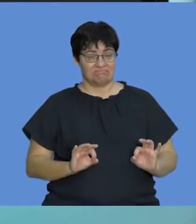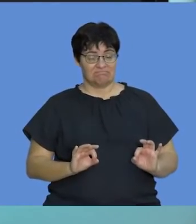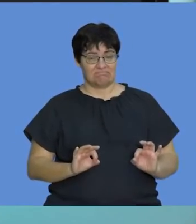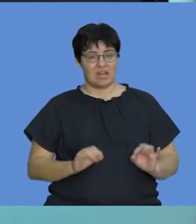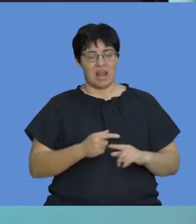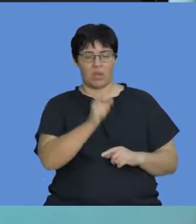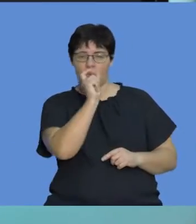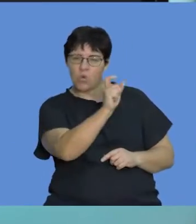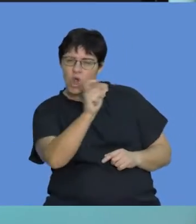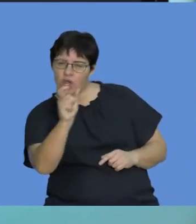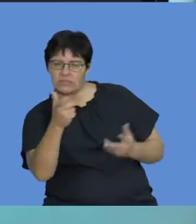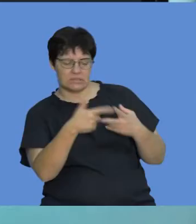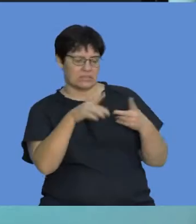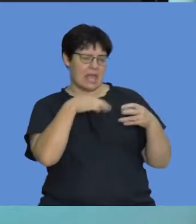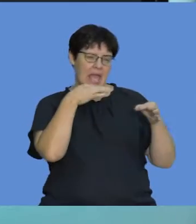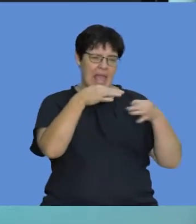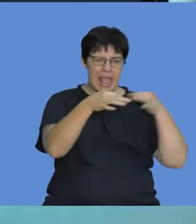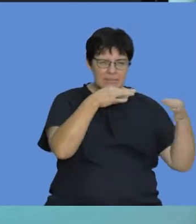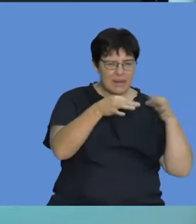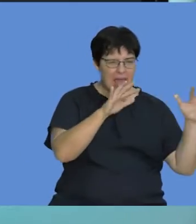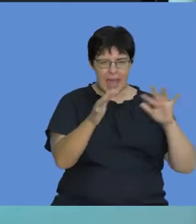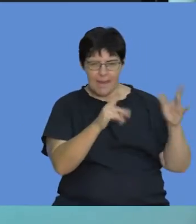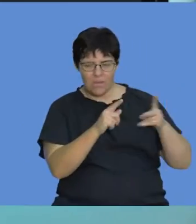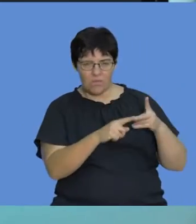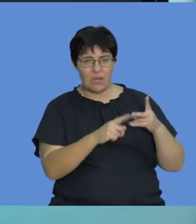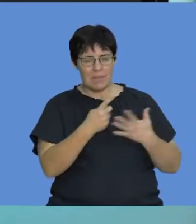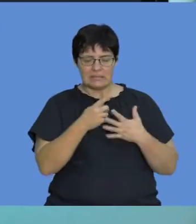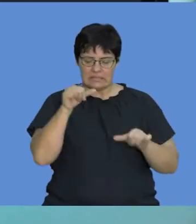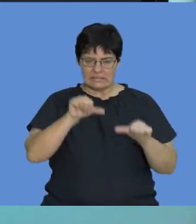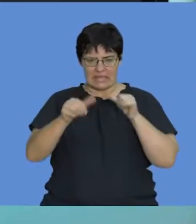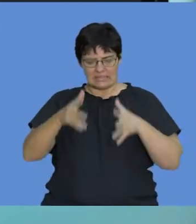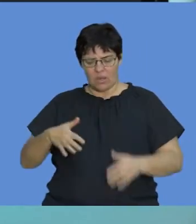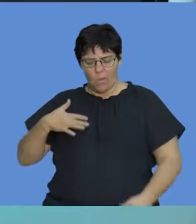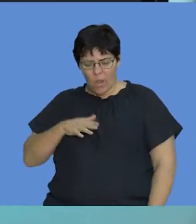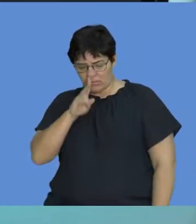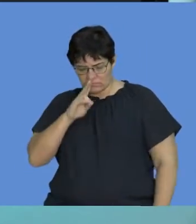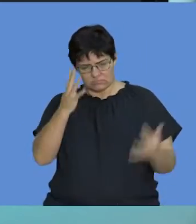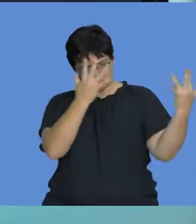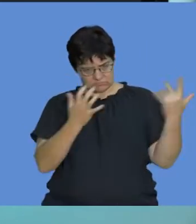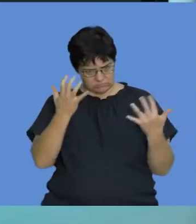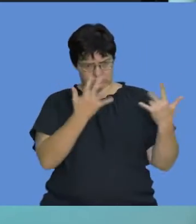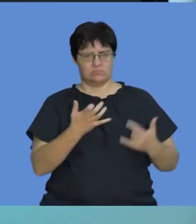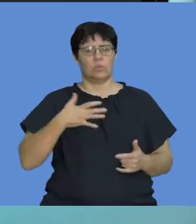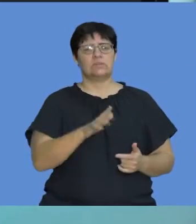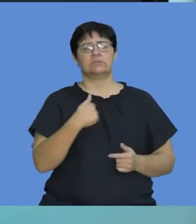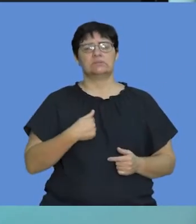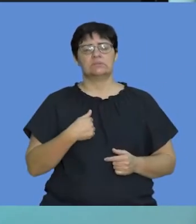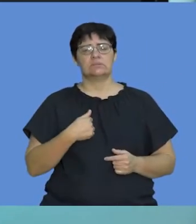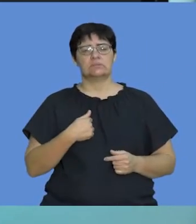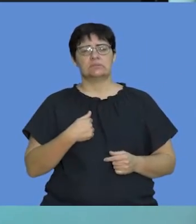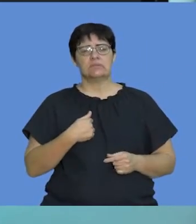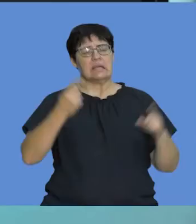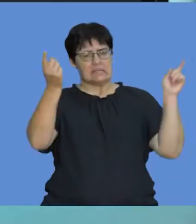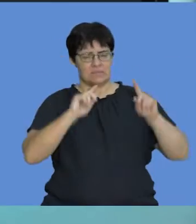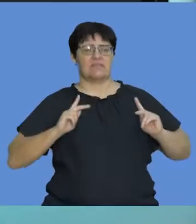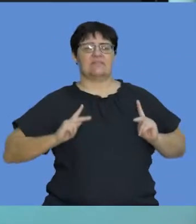and explanations, but really as scientists, we want to do calculations, especially physicists, okay, when we're doing